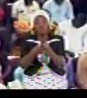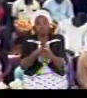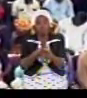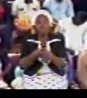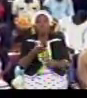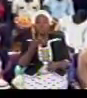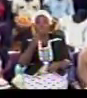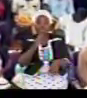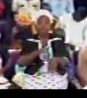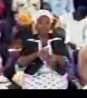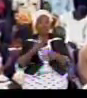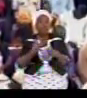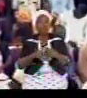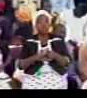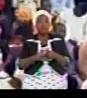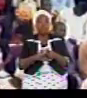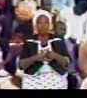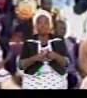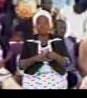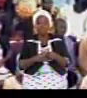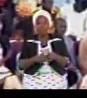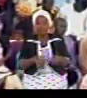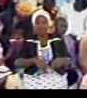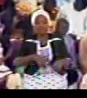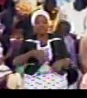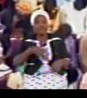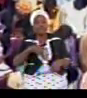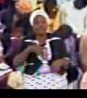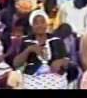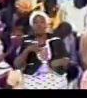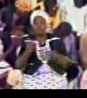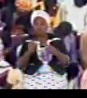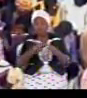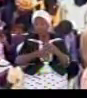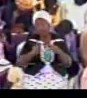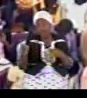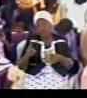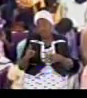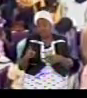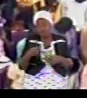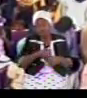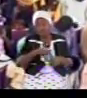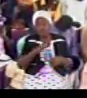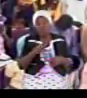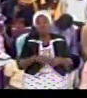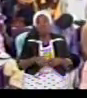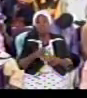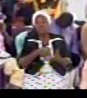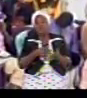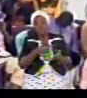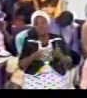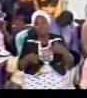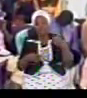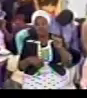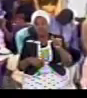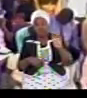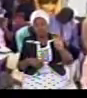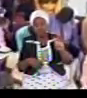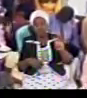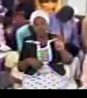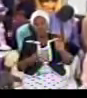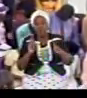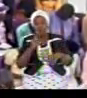there are times to flee. Verse 14, wherefore, my dearly beloved,